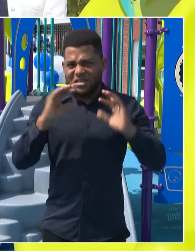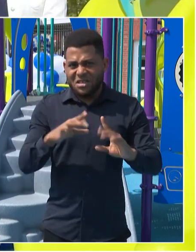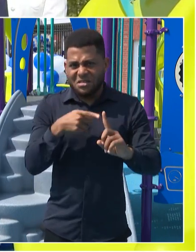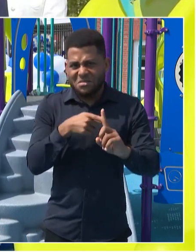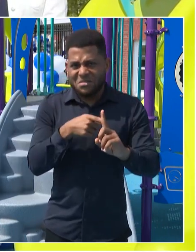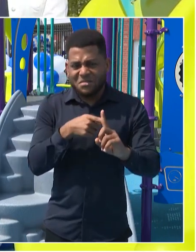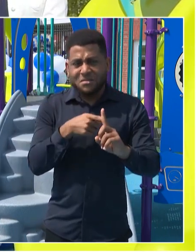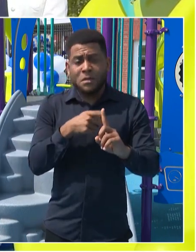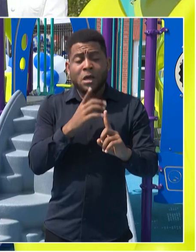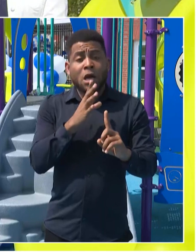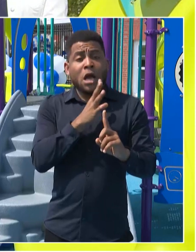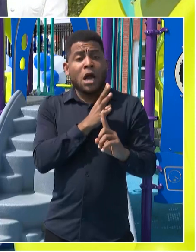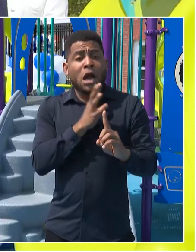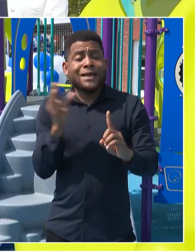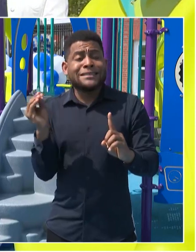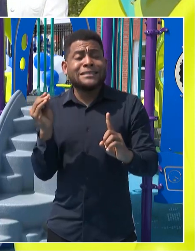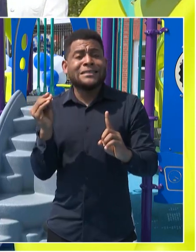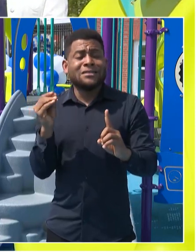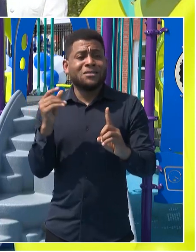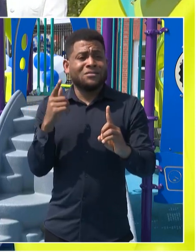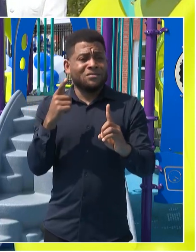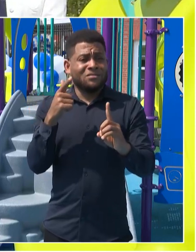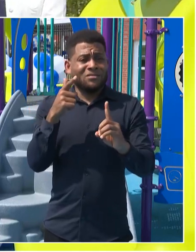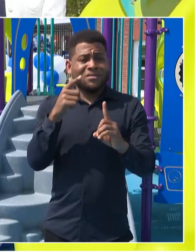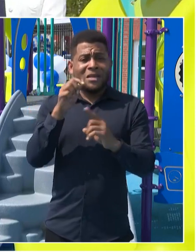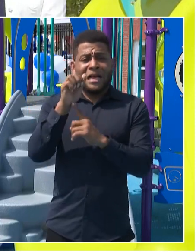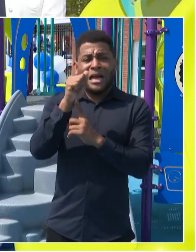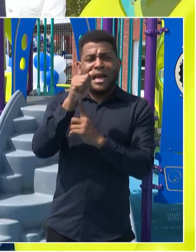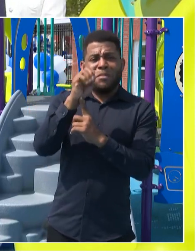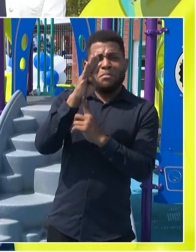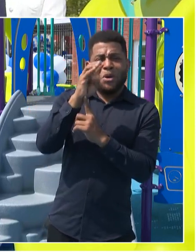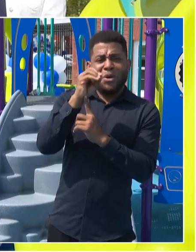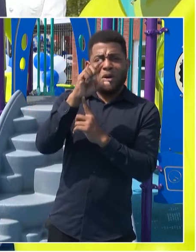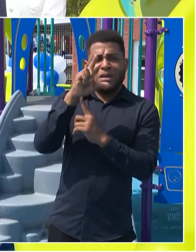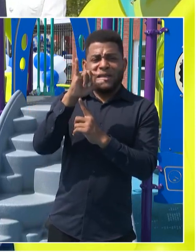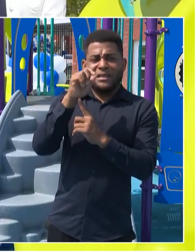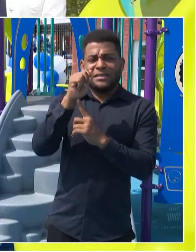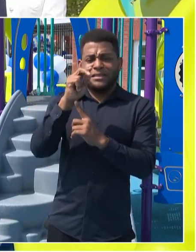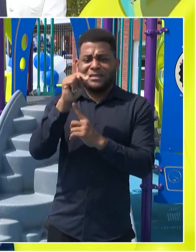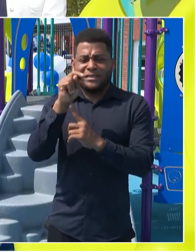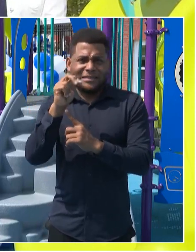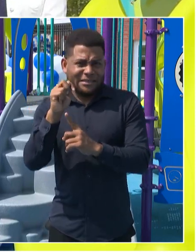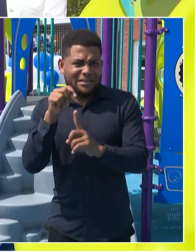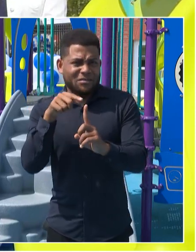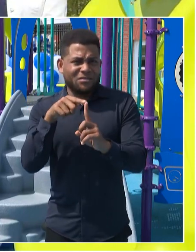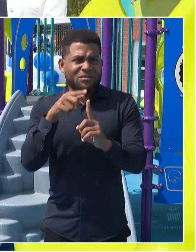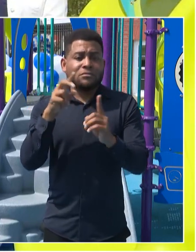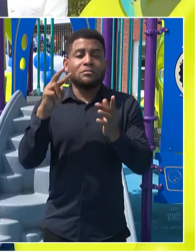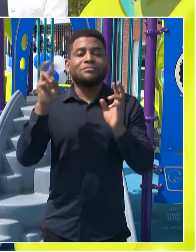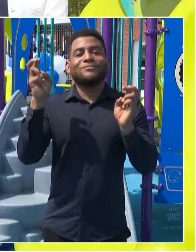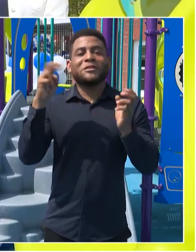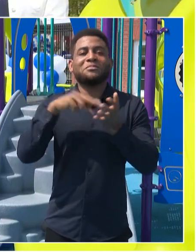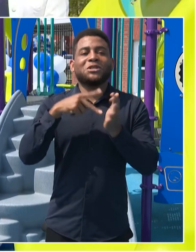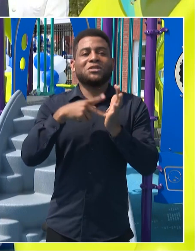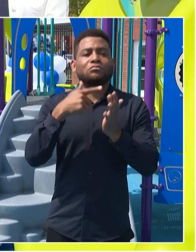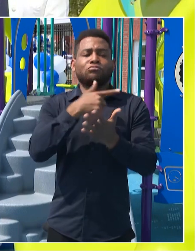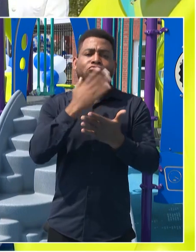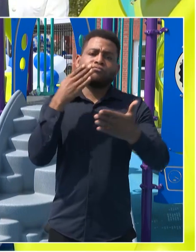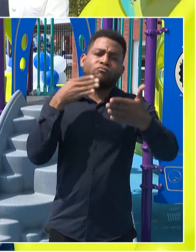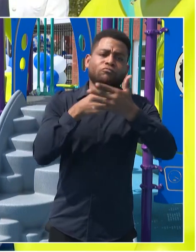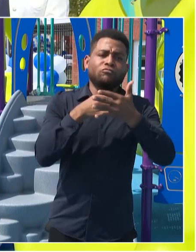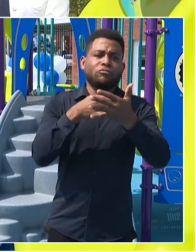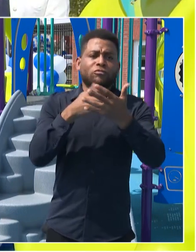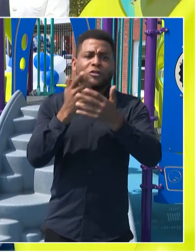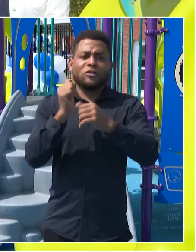in 1851 founded what was called at the time the Normal School for Colored Girls. It was the first school dedicated to educating